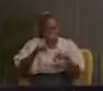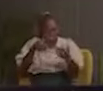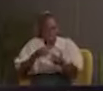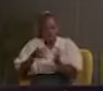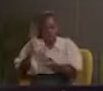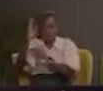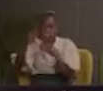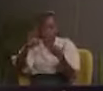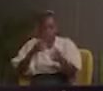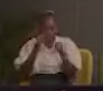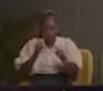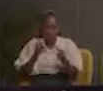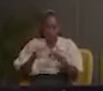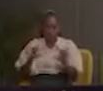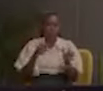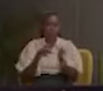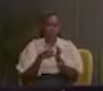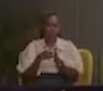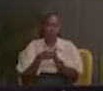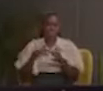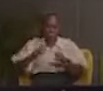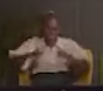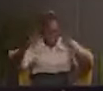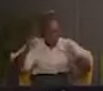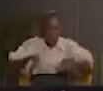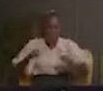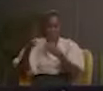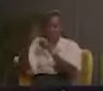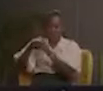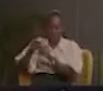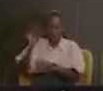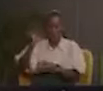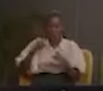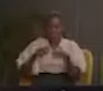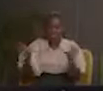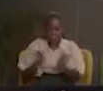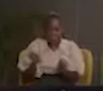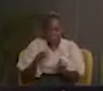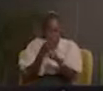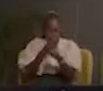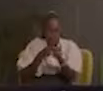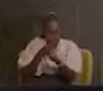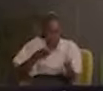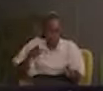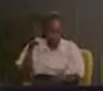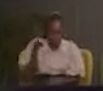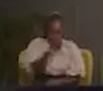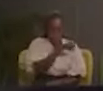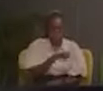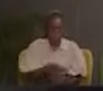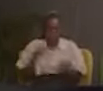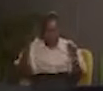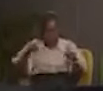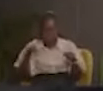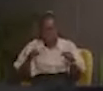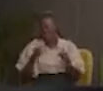the Spirit. Are we together now? But the action of obedience comes from you. This is very important. So